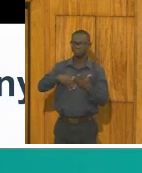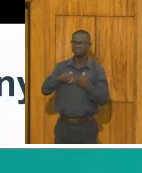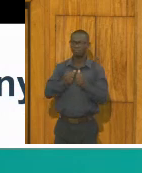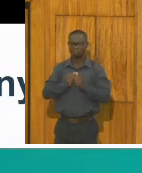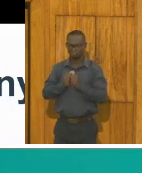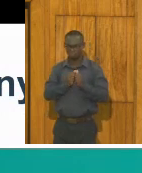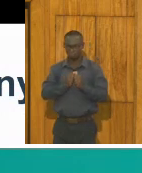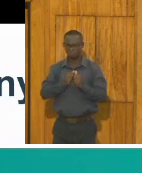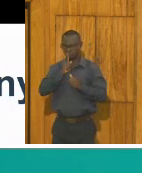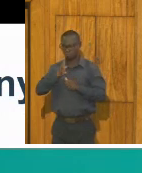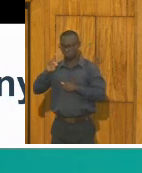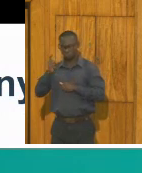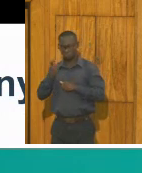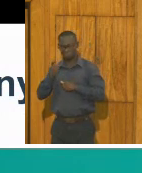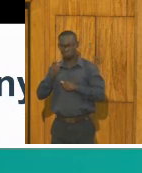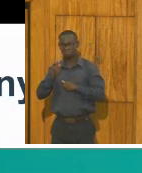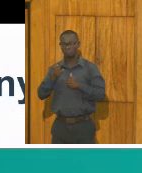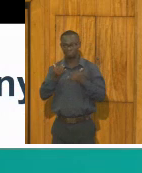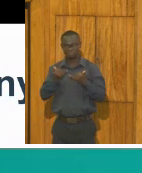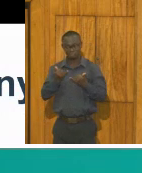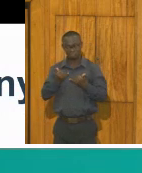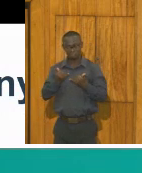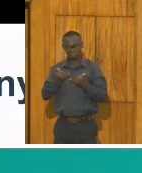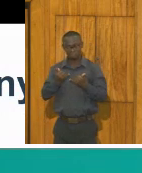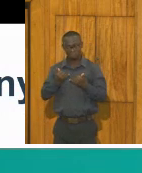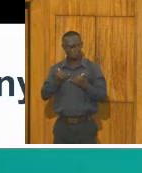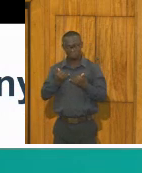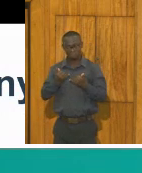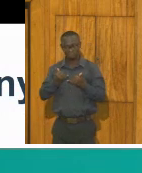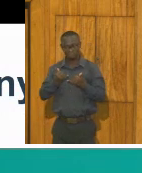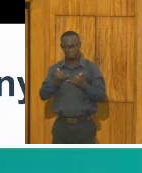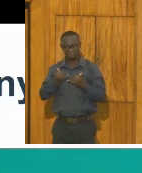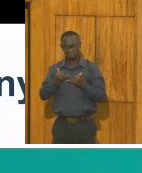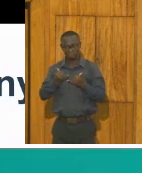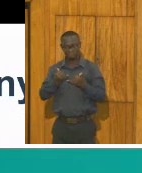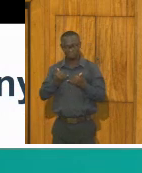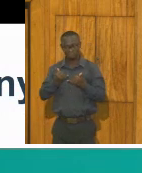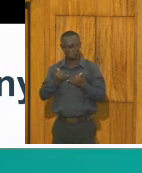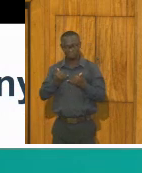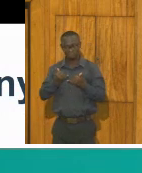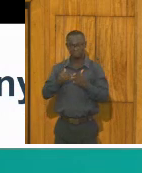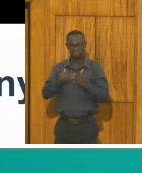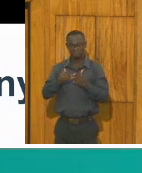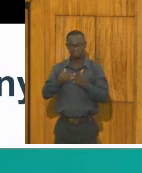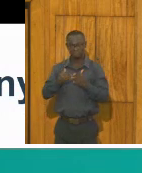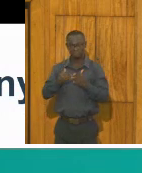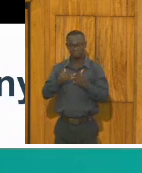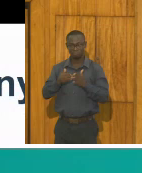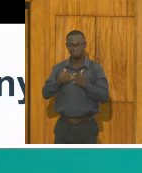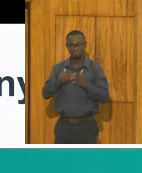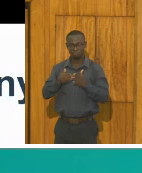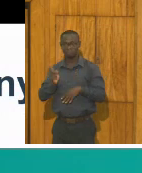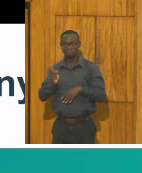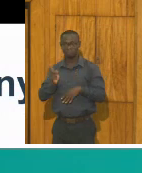Of course, Kenya is currently implementing a very ambitious universal health coverage program, where we